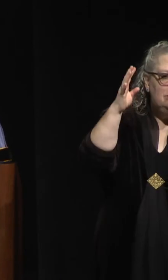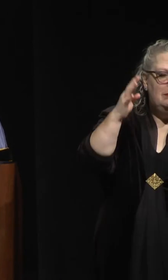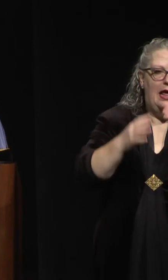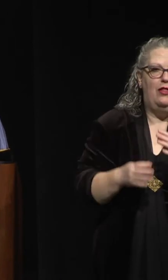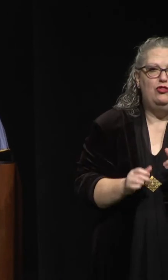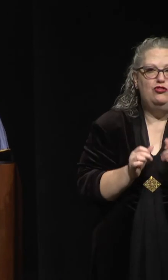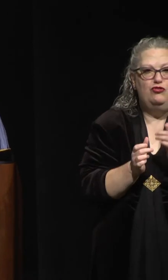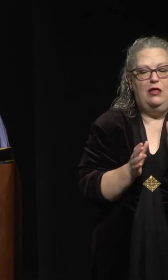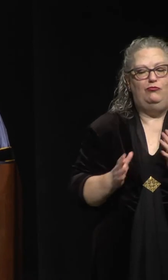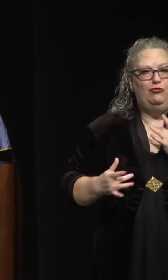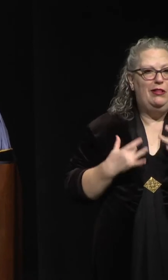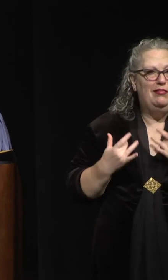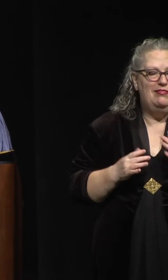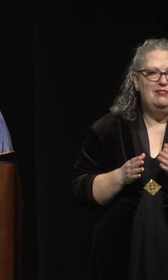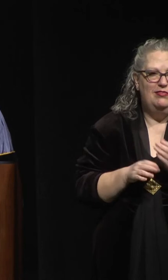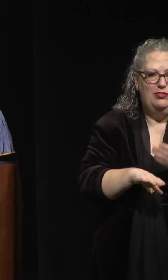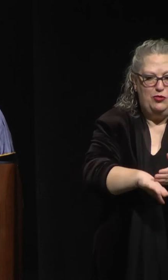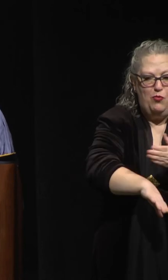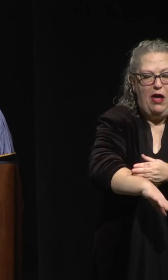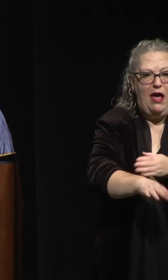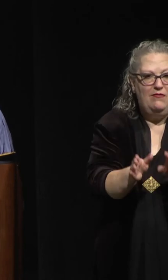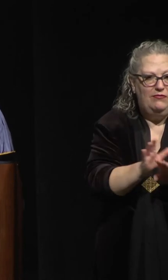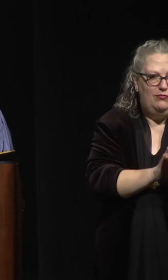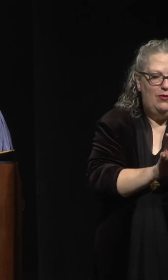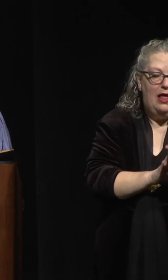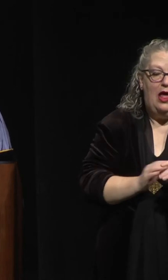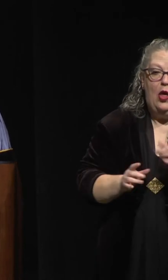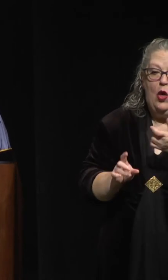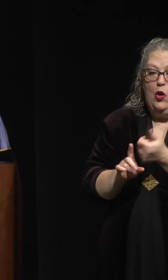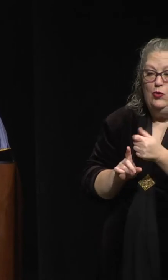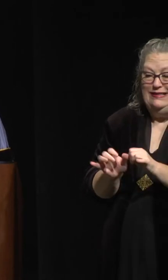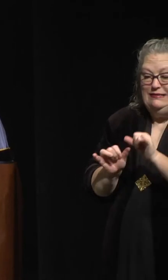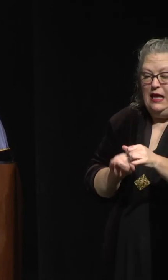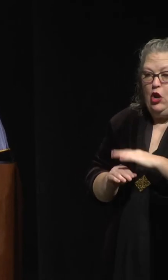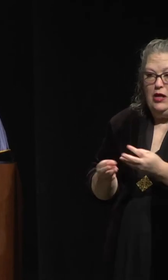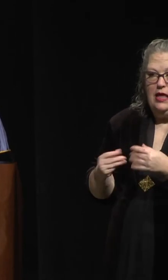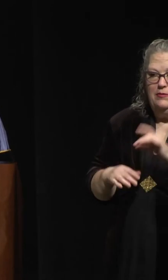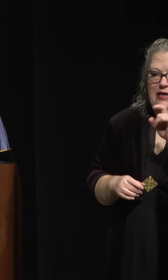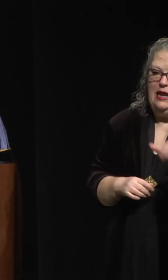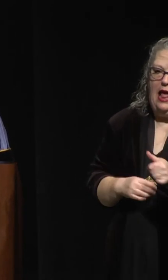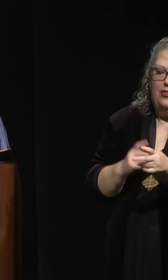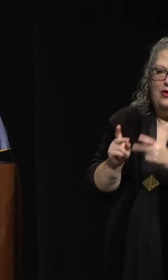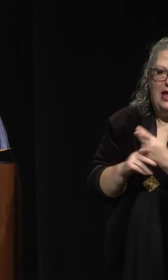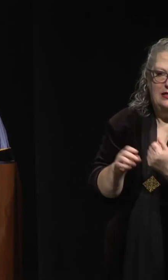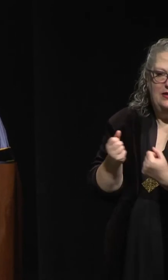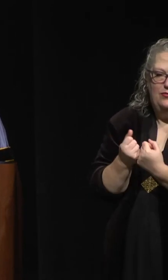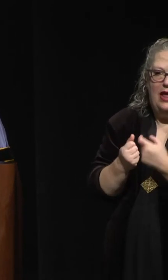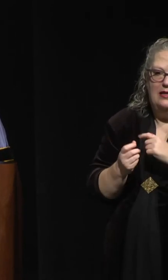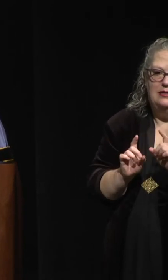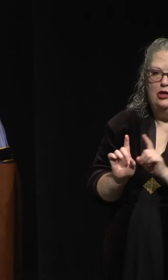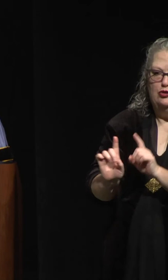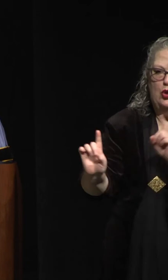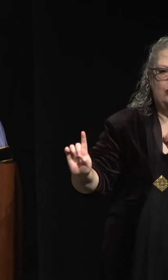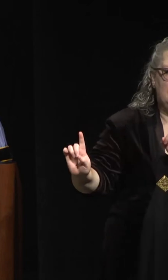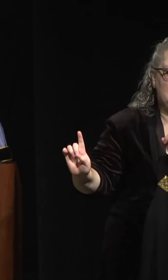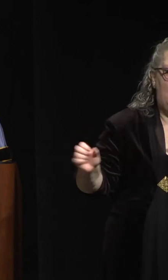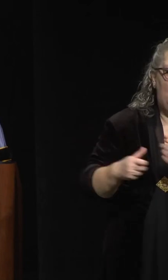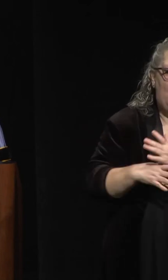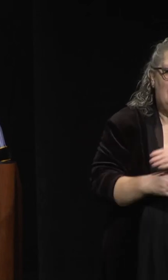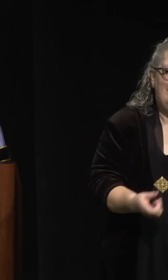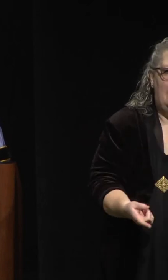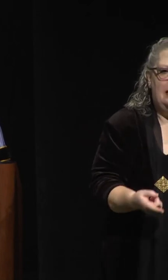thrive. Those that stayed on campus needed other kinds of support as social distancing led to